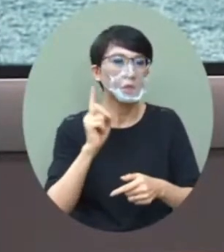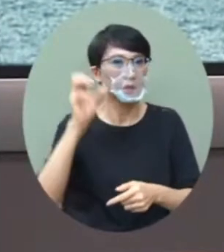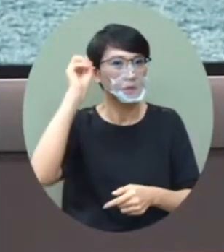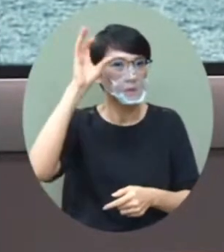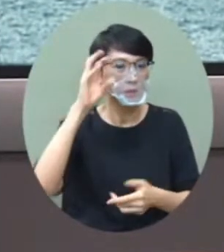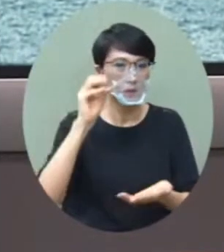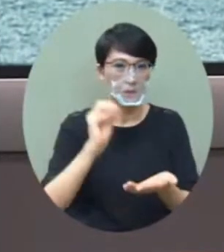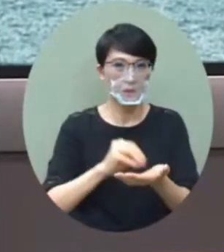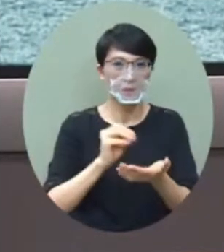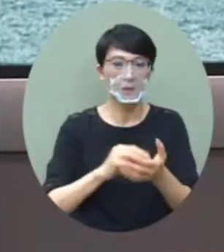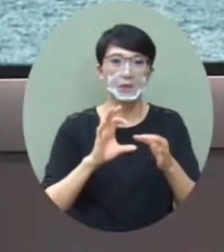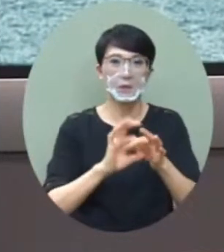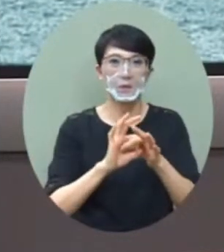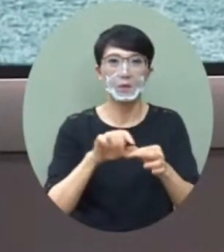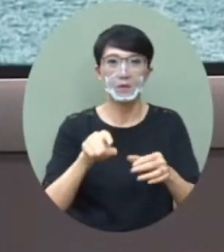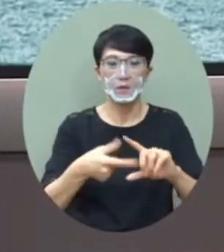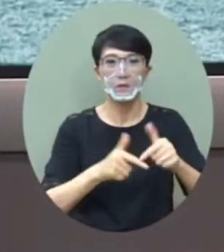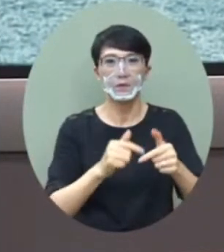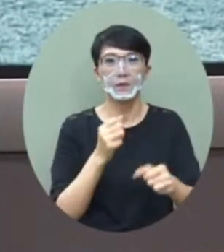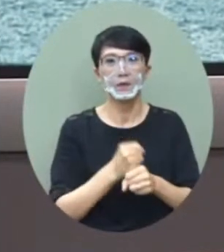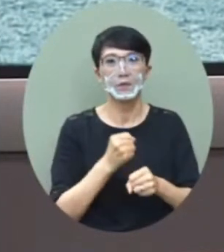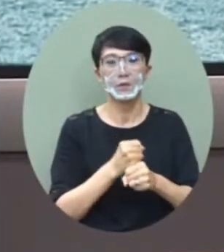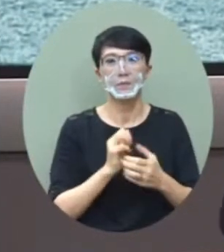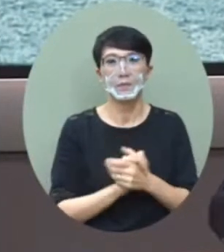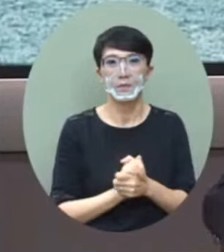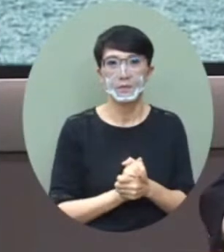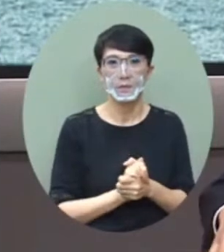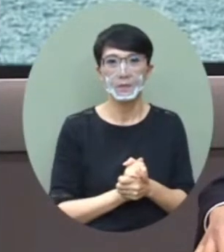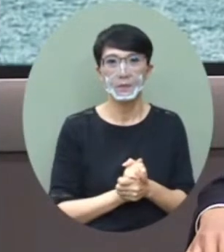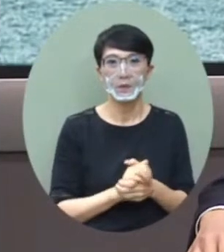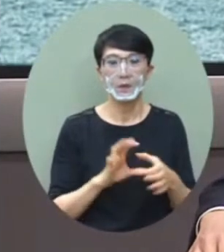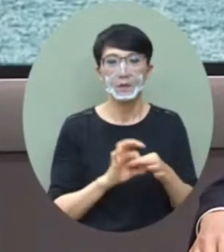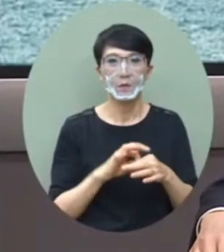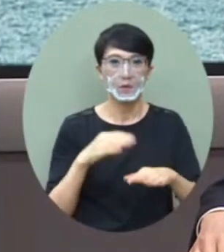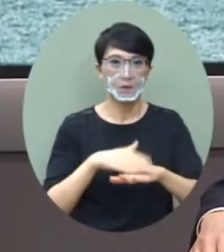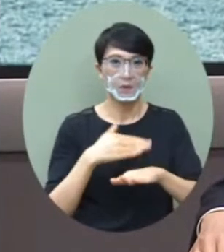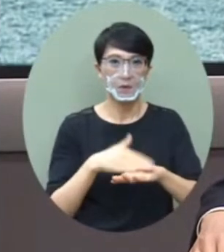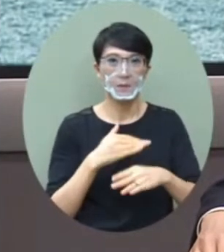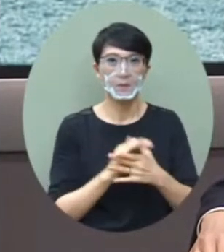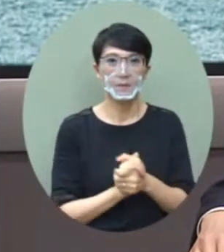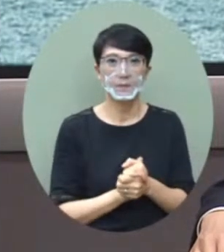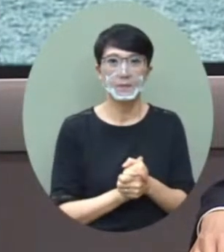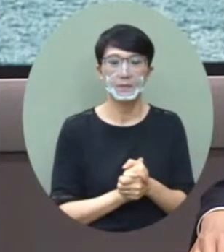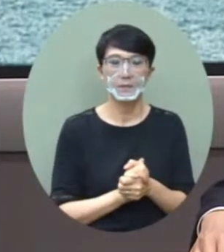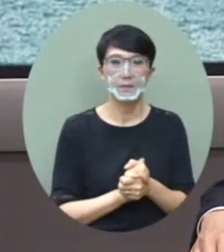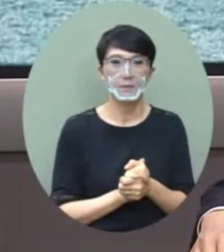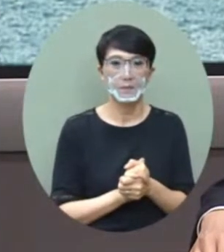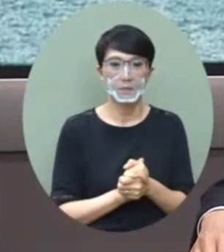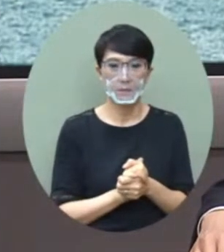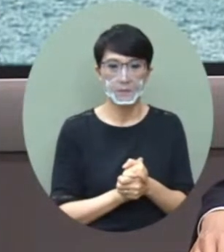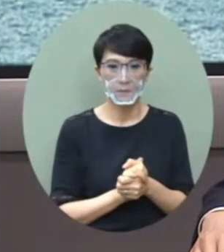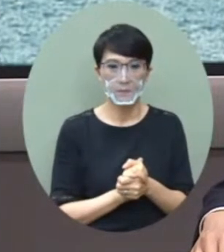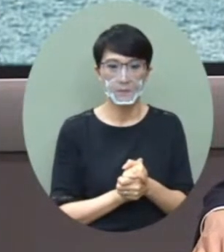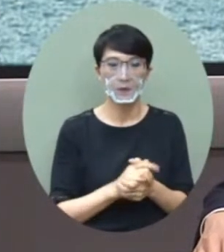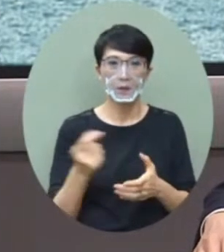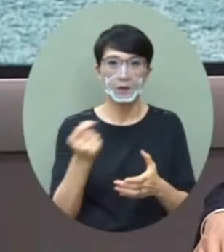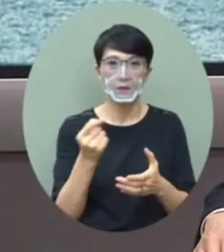And of course, the HA has got channels for patients to reflect their views, and these channels are still